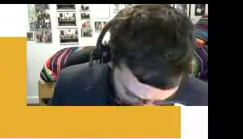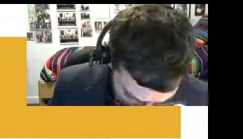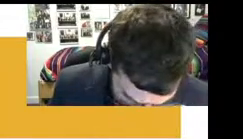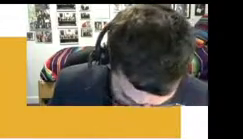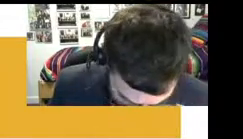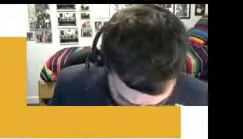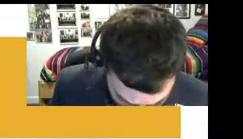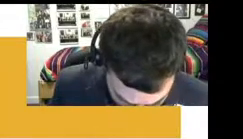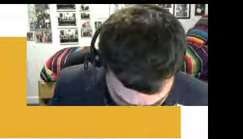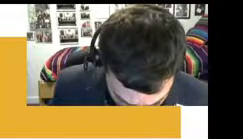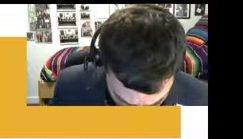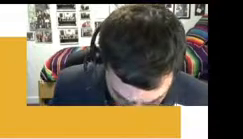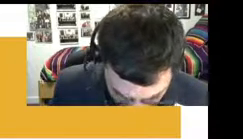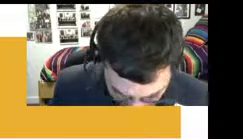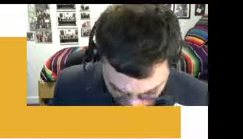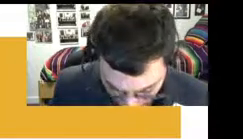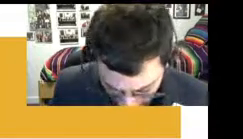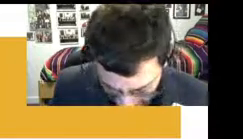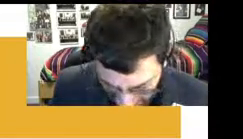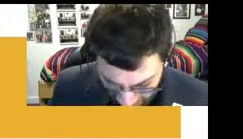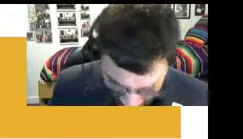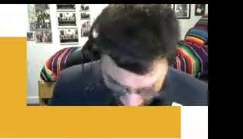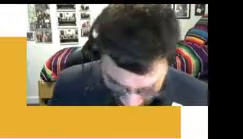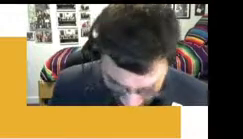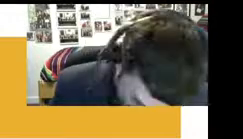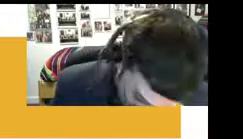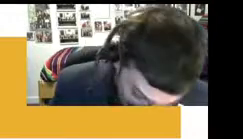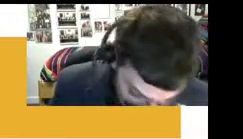another classmate's house for a birthday party,